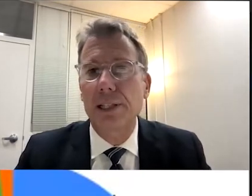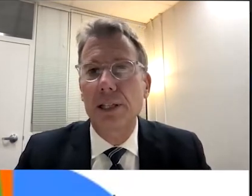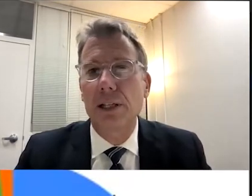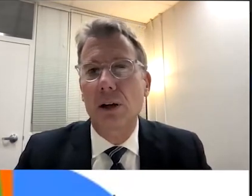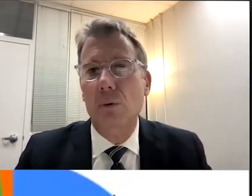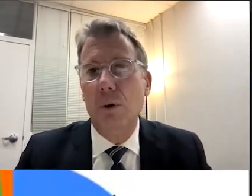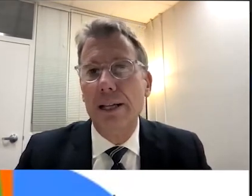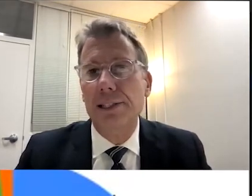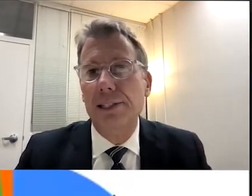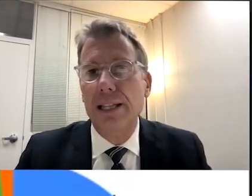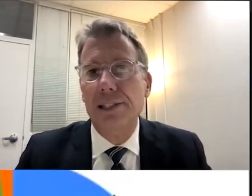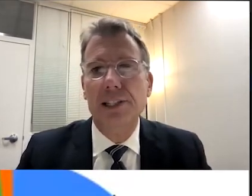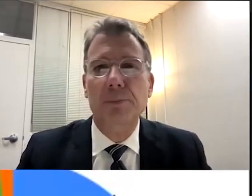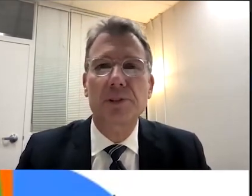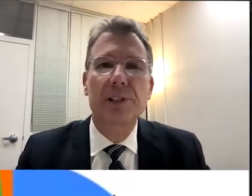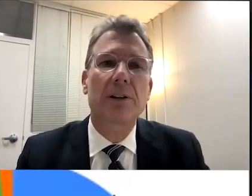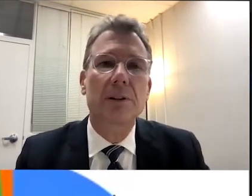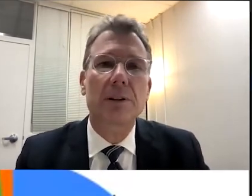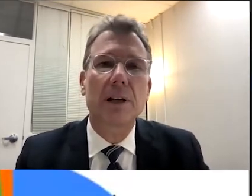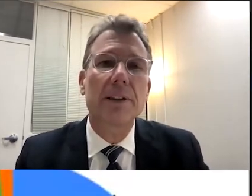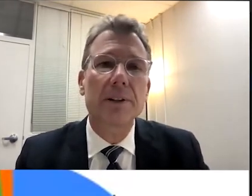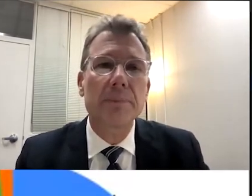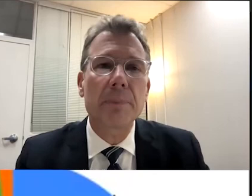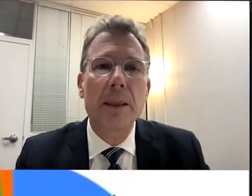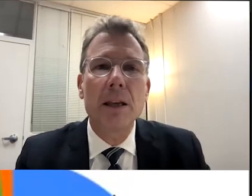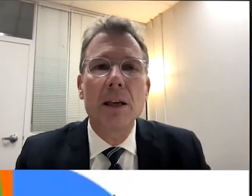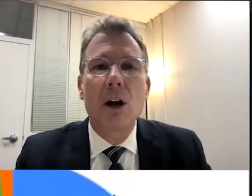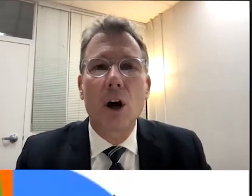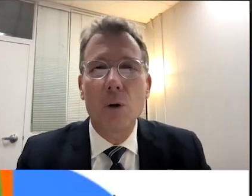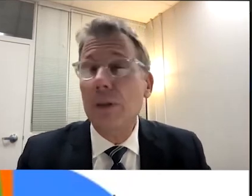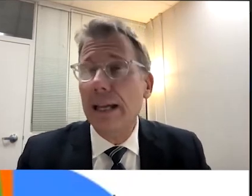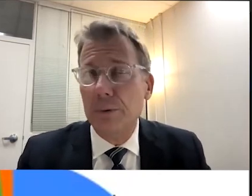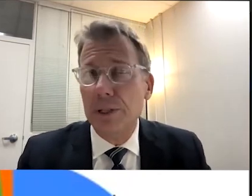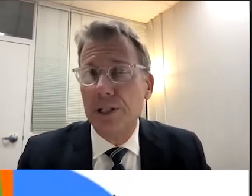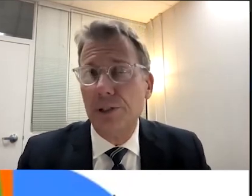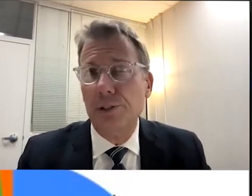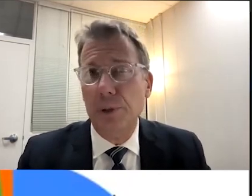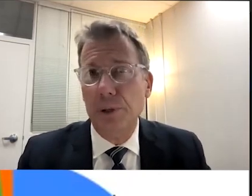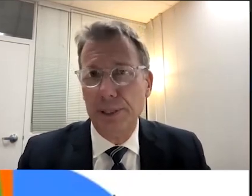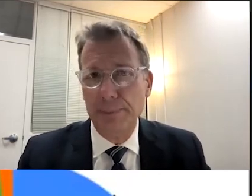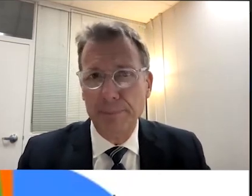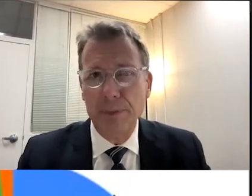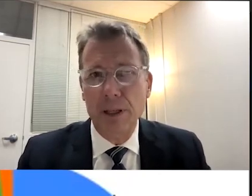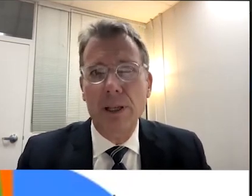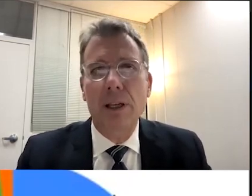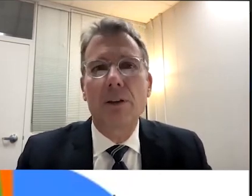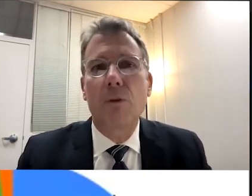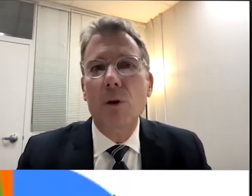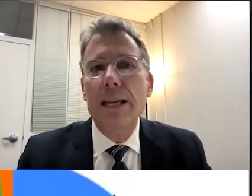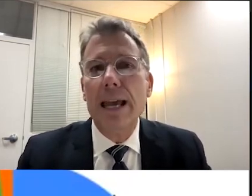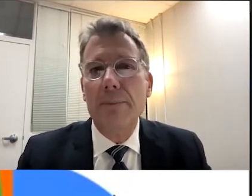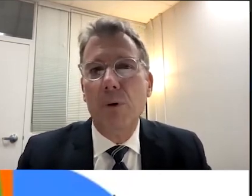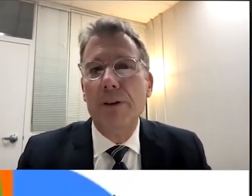31.3% are white, and 6% are other. Home language spoken,